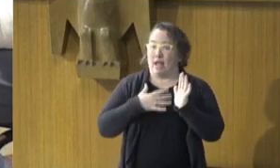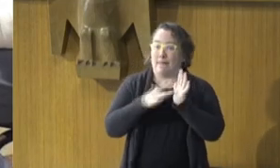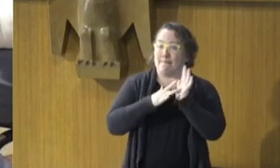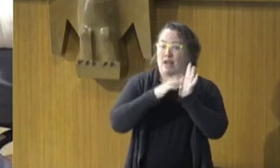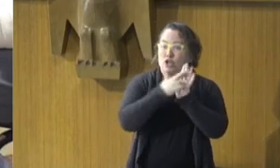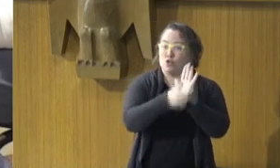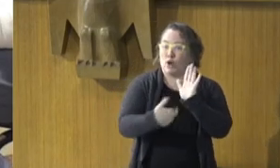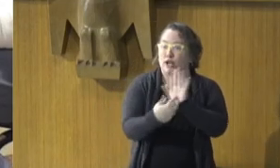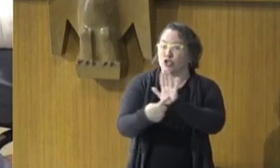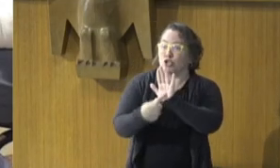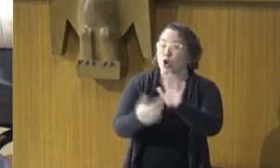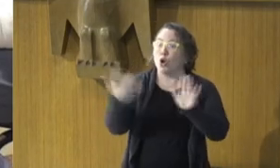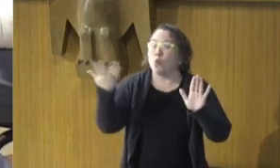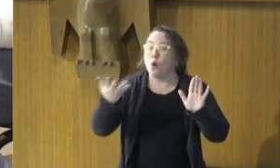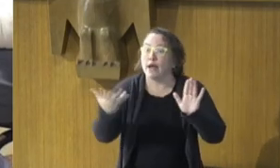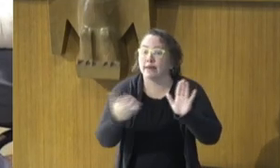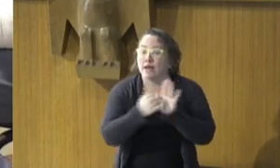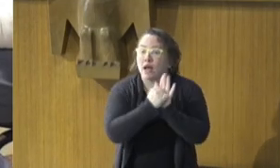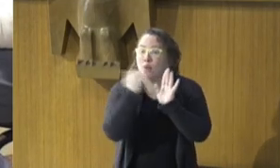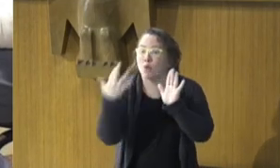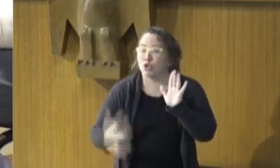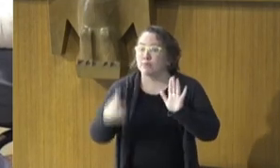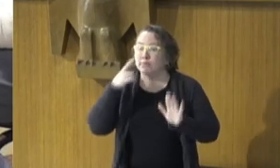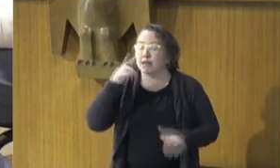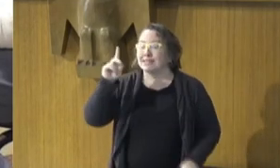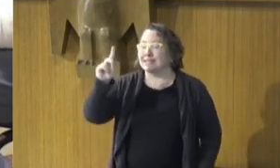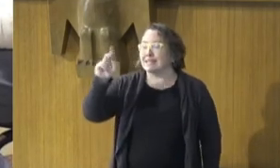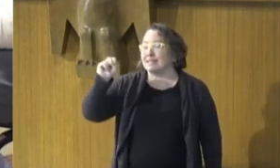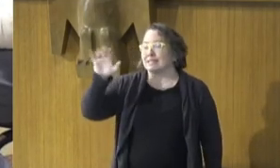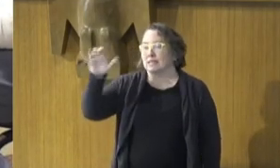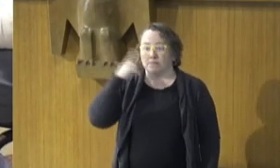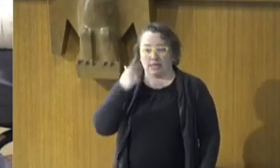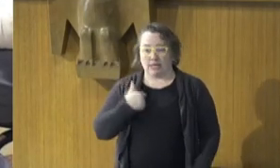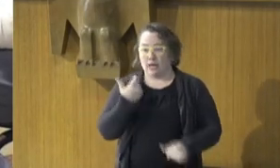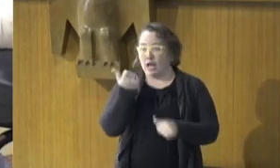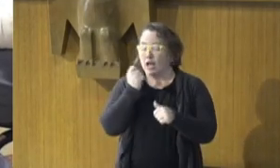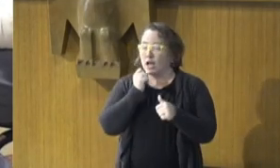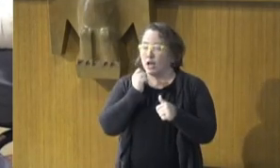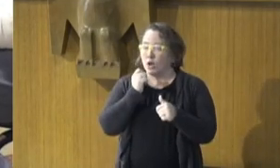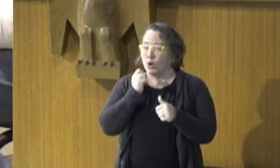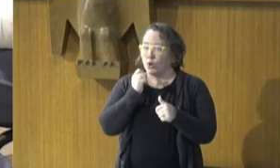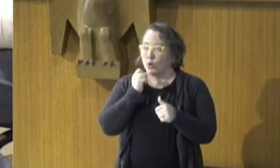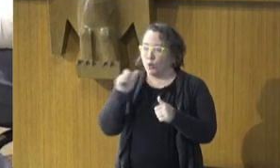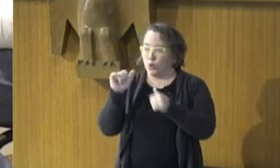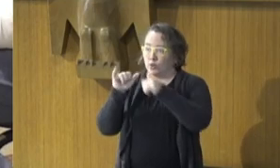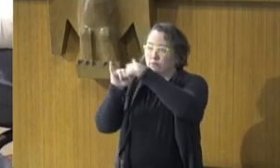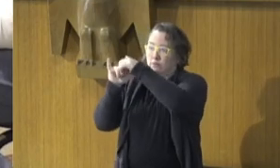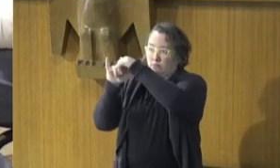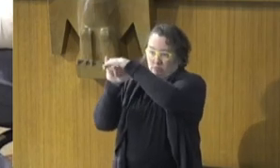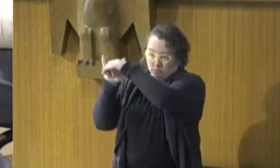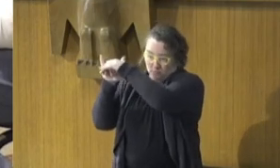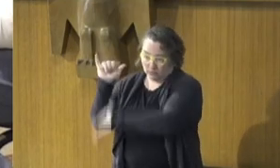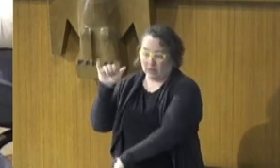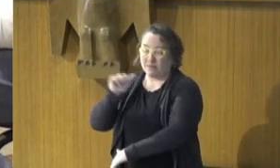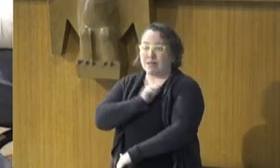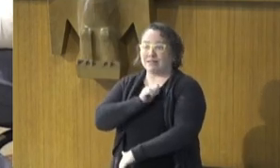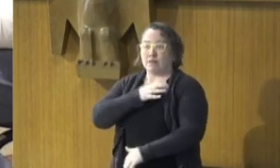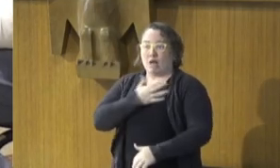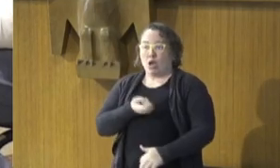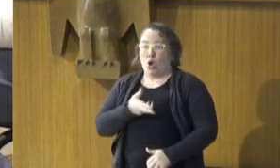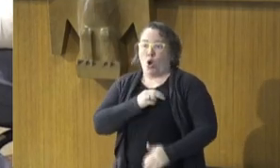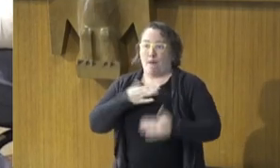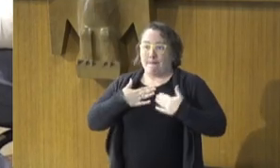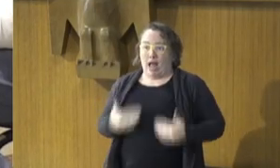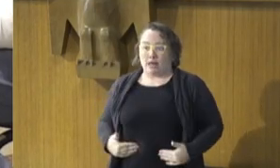had an abortion because I had a miscarriage and I had to have a DNC because I couldn't pass that non-viable fetus naturally. So it's a very